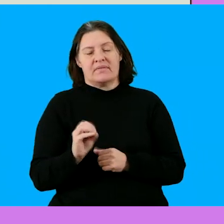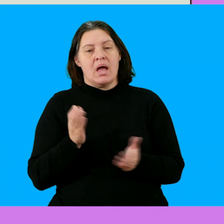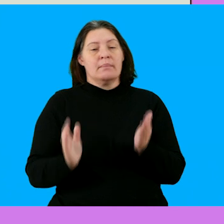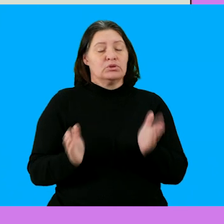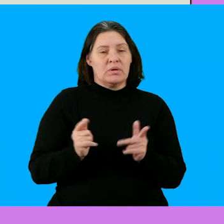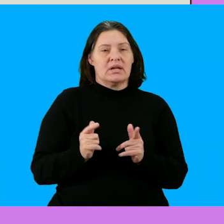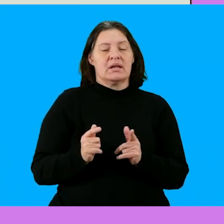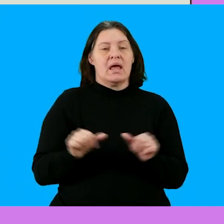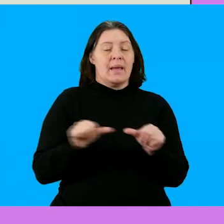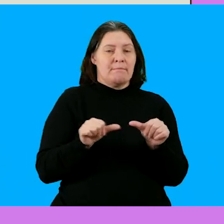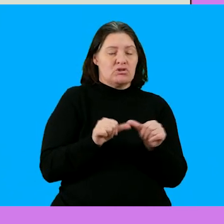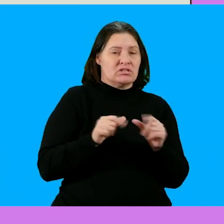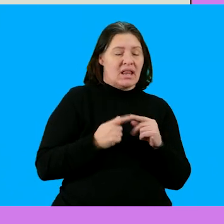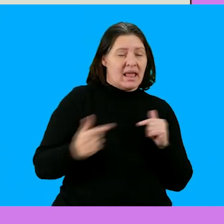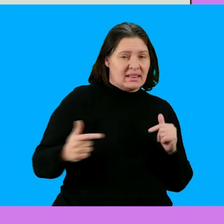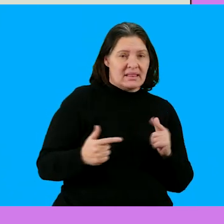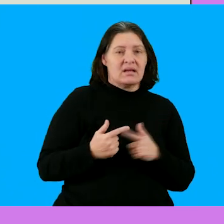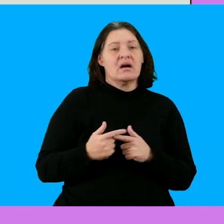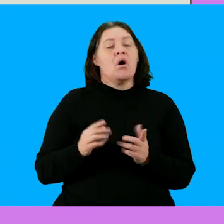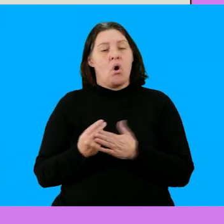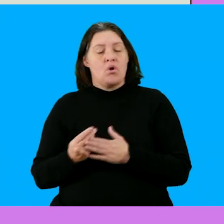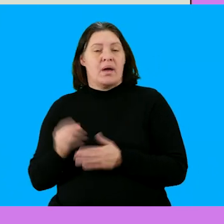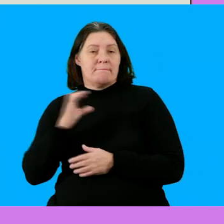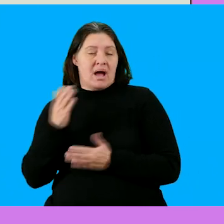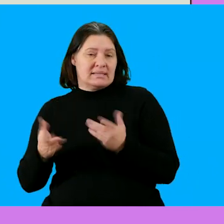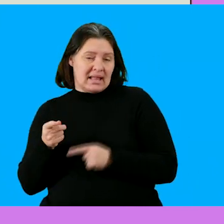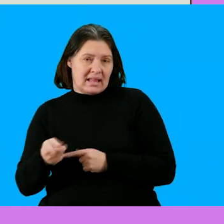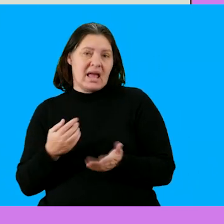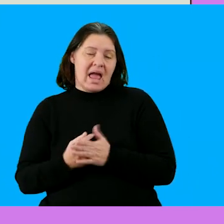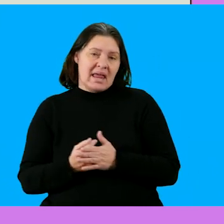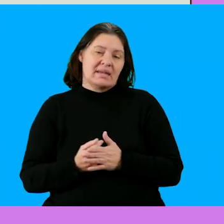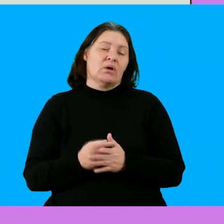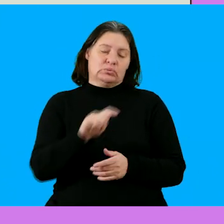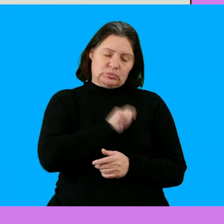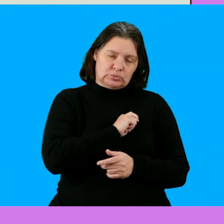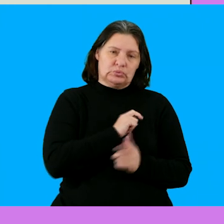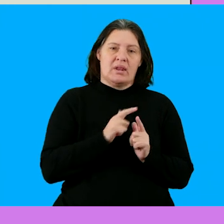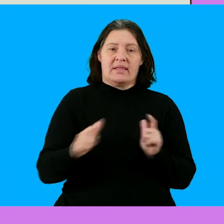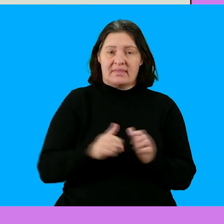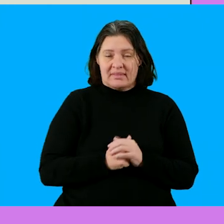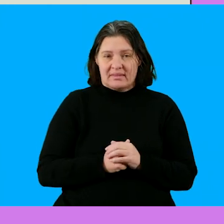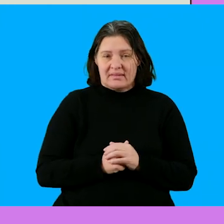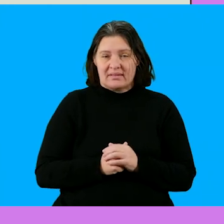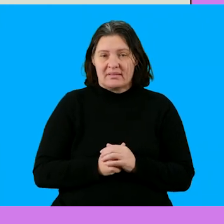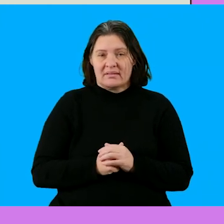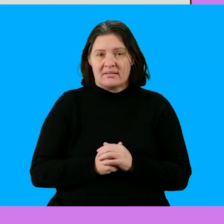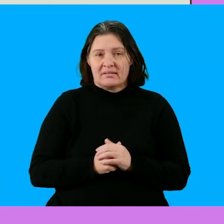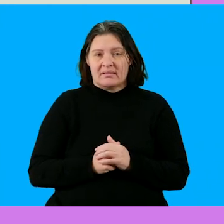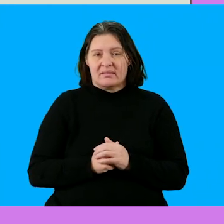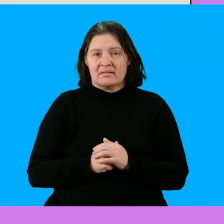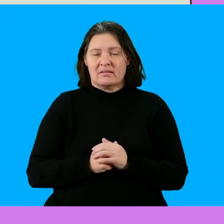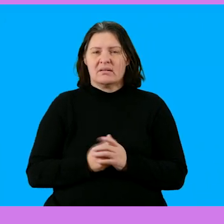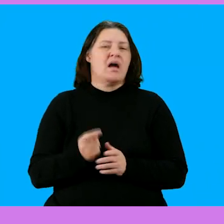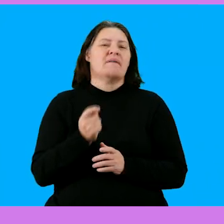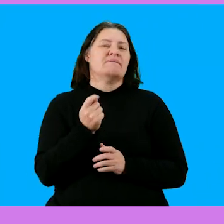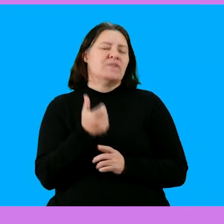relationship between the measured length of the line segment on the bar scale and your actual length. All right.